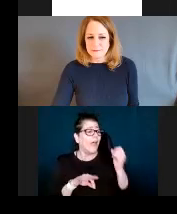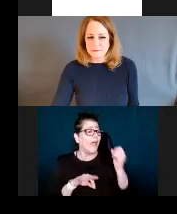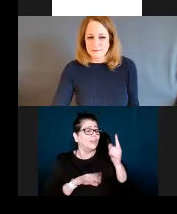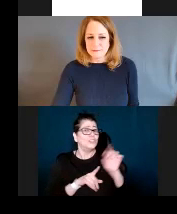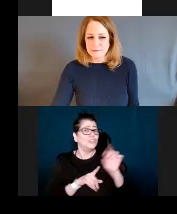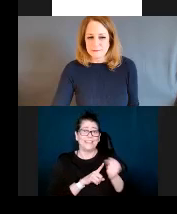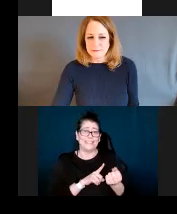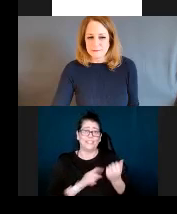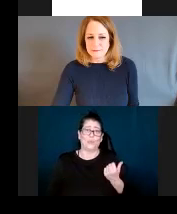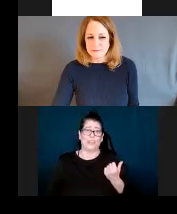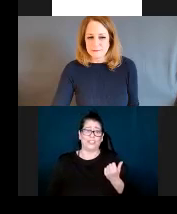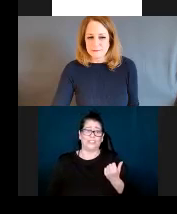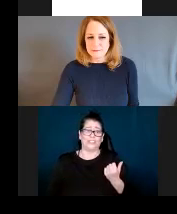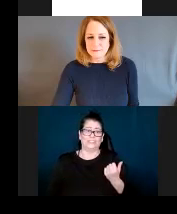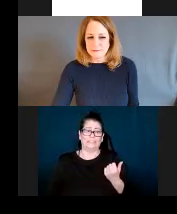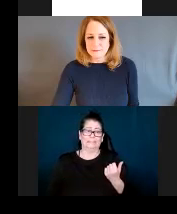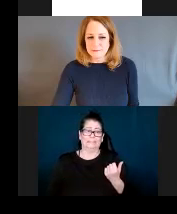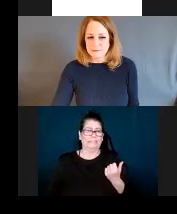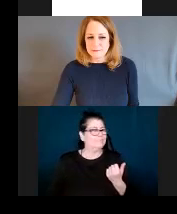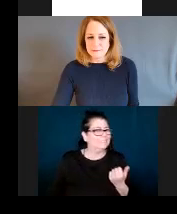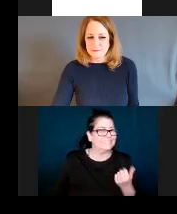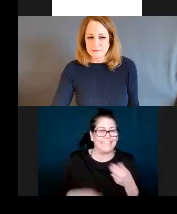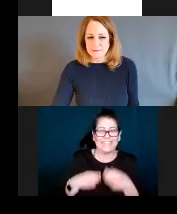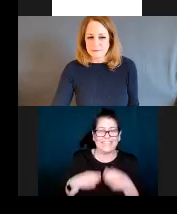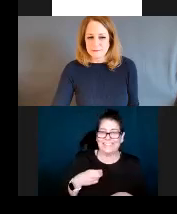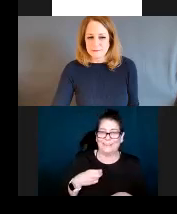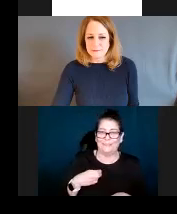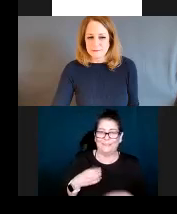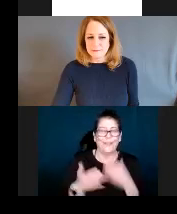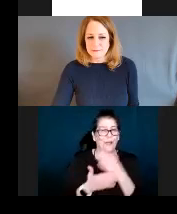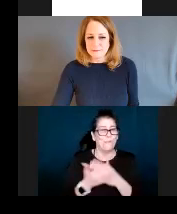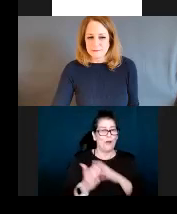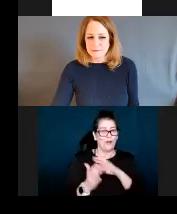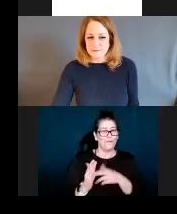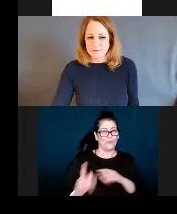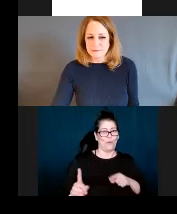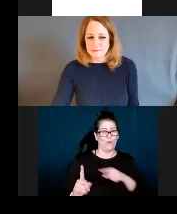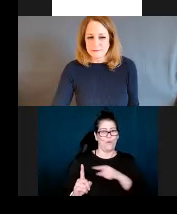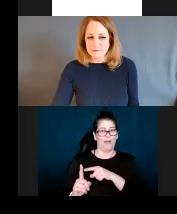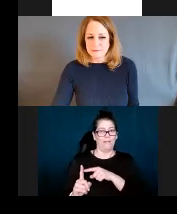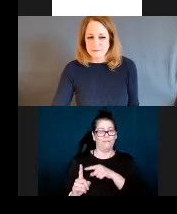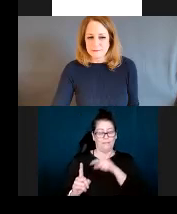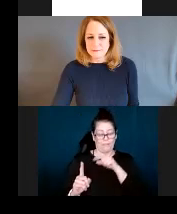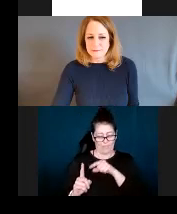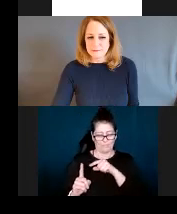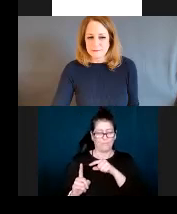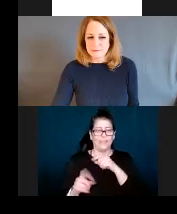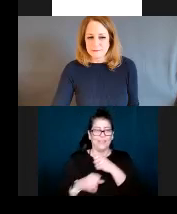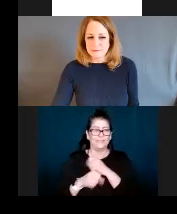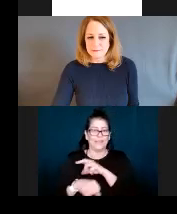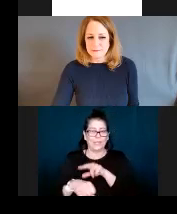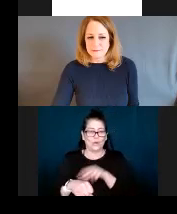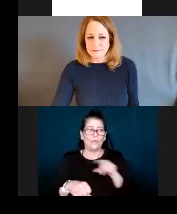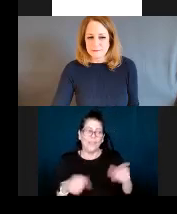very hard one because part of the role of an advocate is normalizing the fact that a lot of people get sexually assaulted, normalizing that it's scary